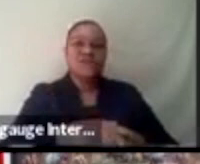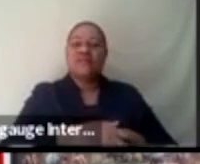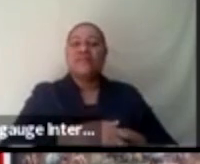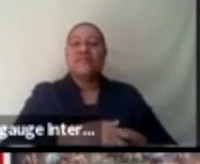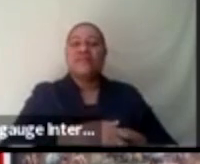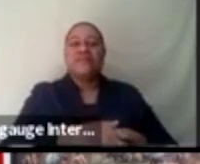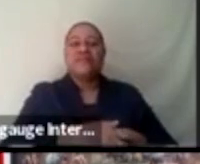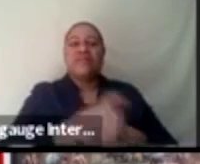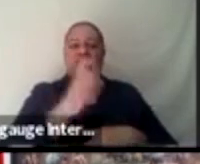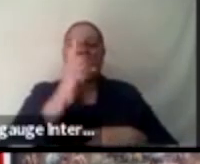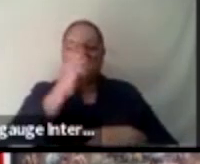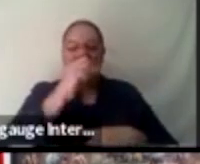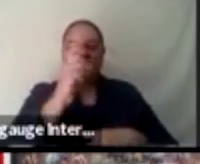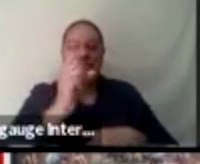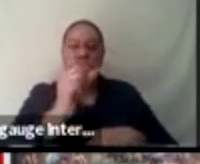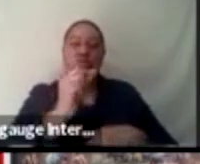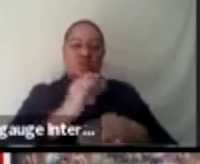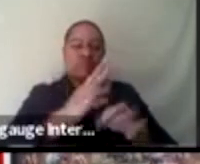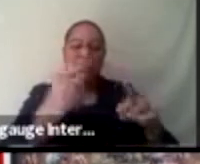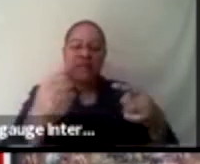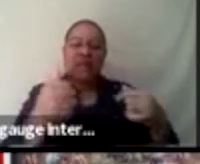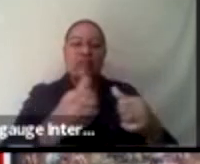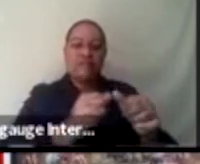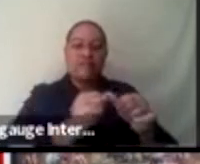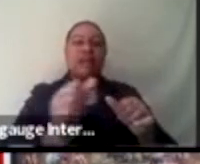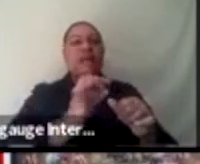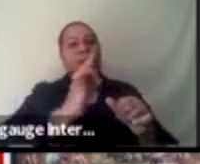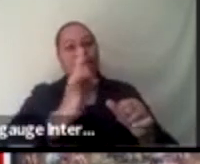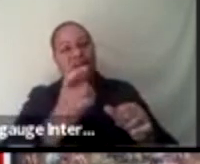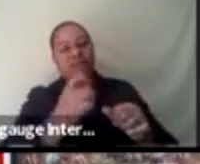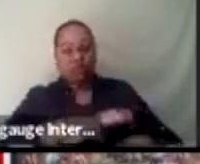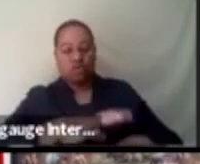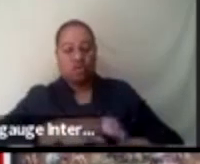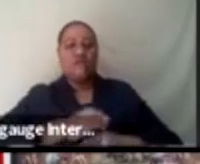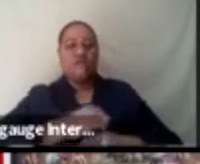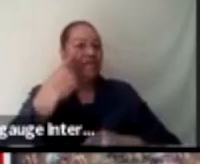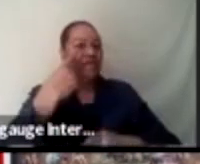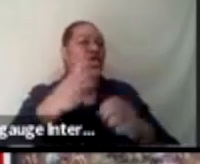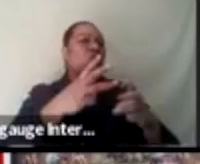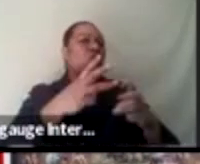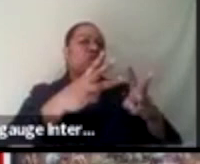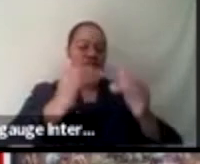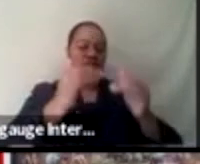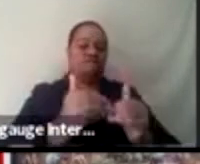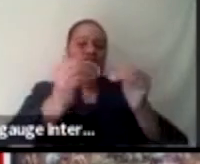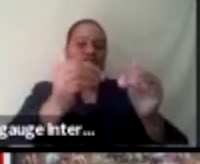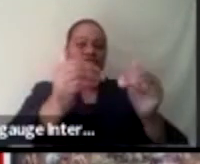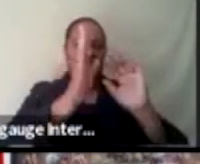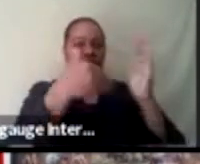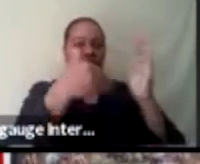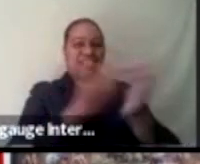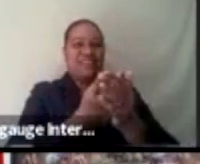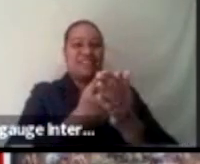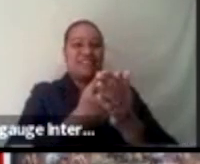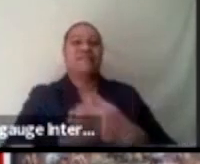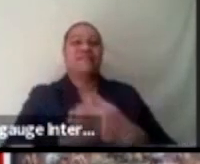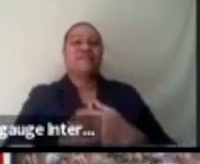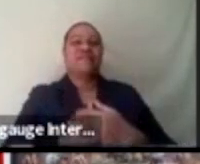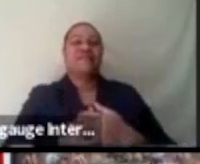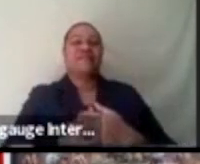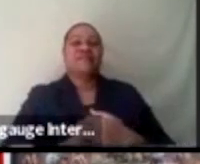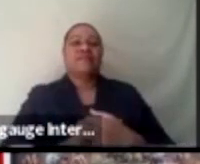situation better, but I remain confident that we will find a way forward together. I hope